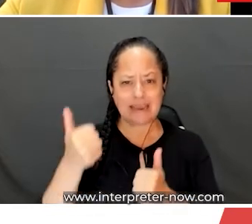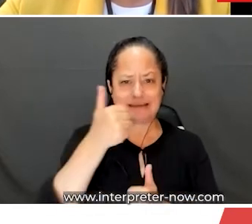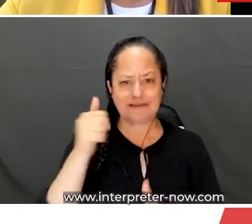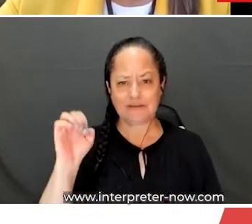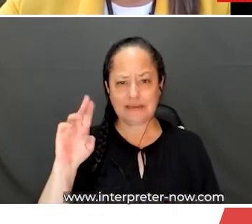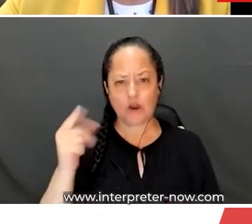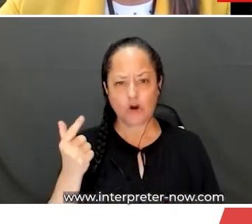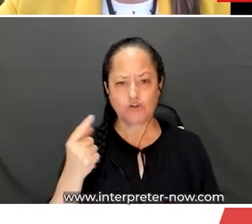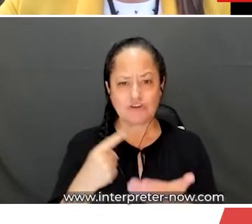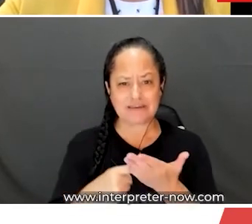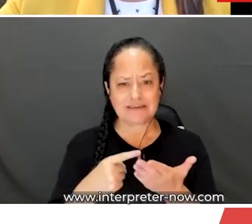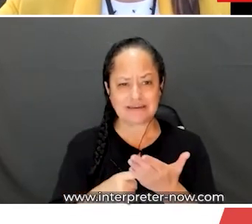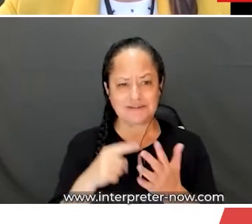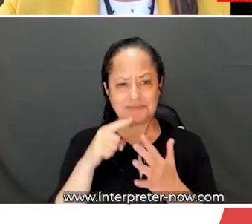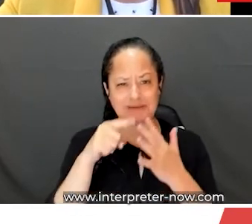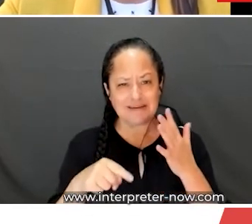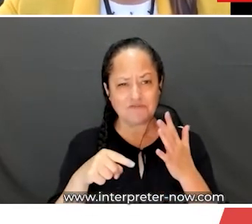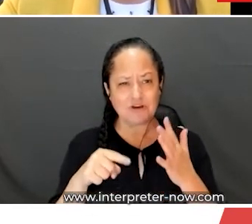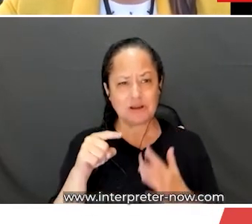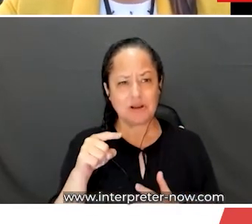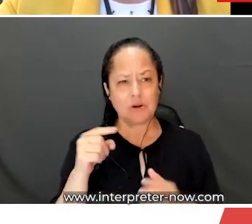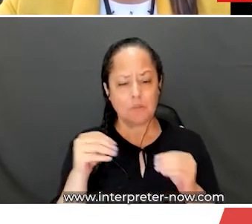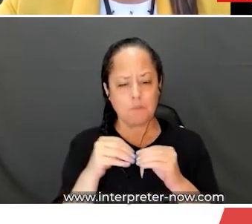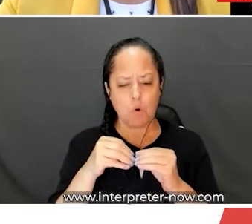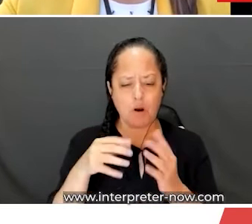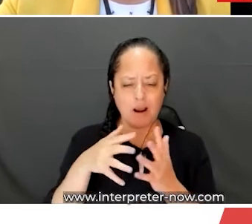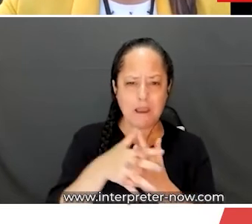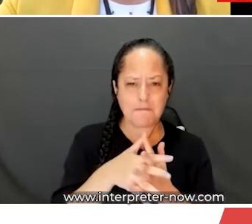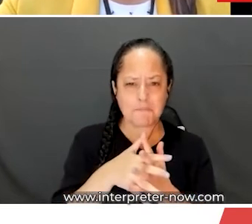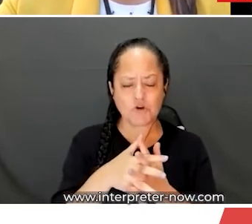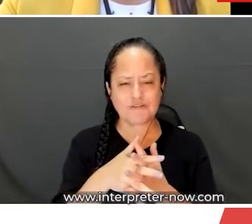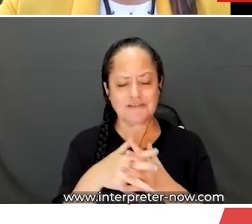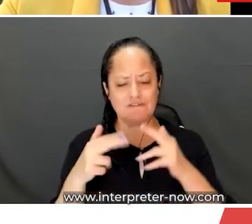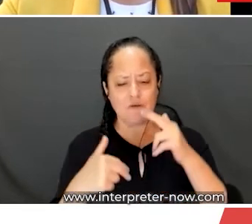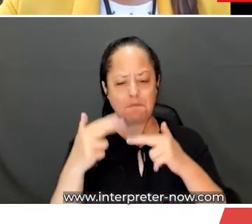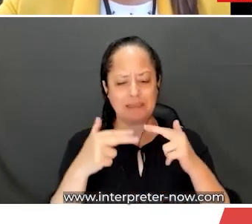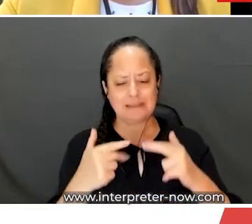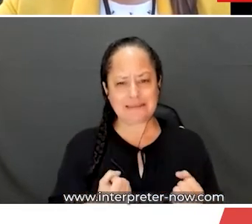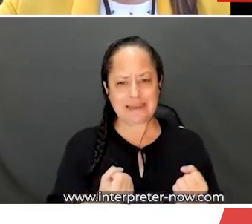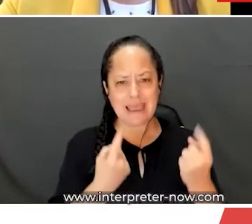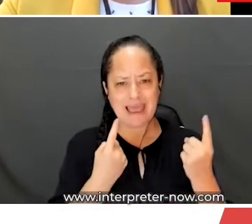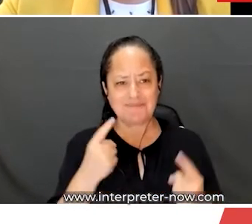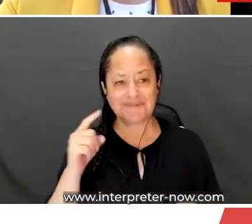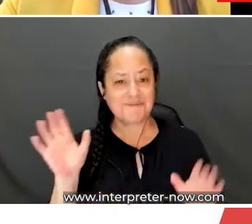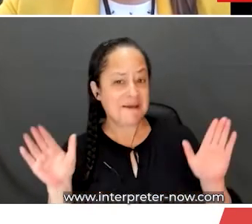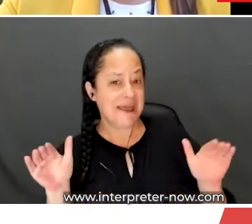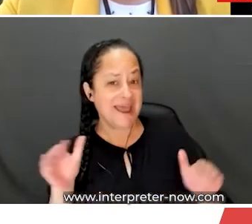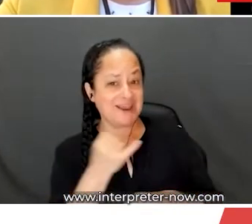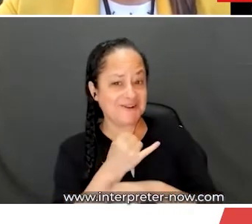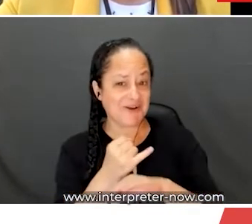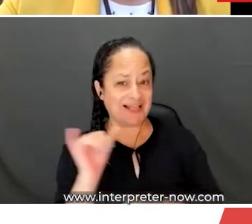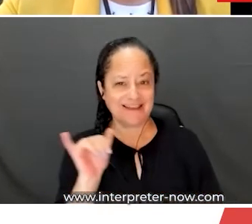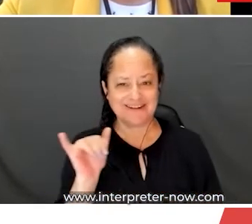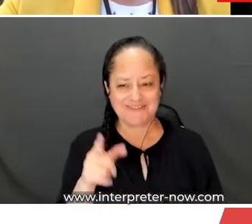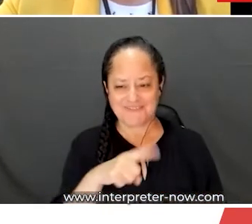ERG discussions. I mean, there are lots of ways that you can get that more immersive kind of building empathy. And Angel Island too, for those of you who live in the Bay